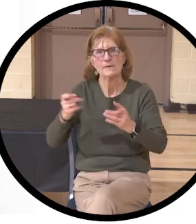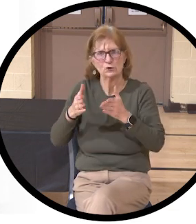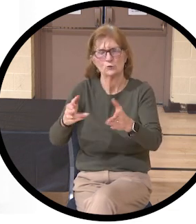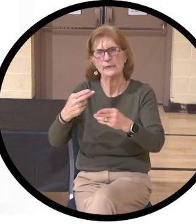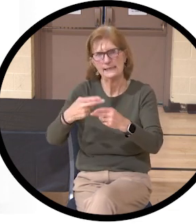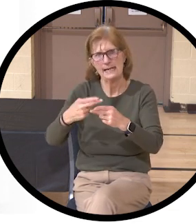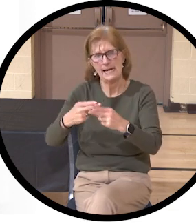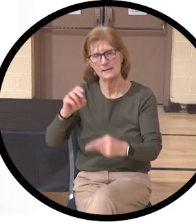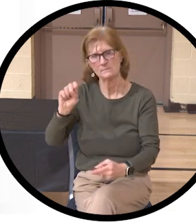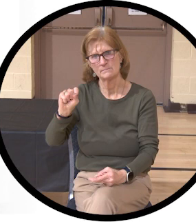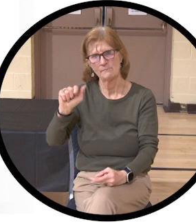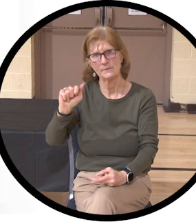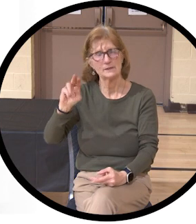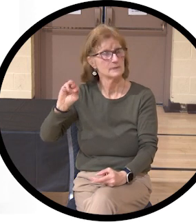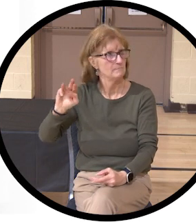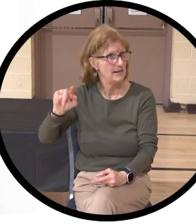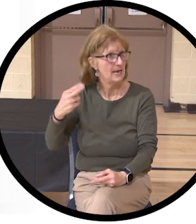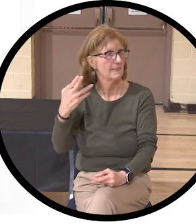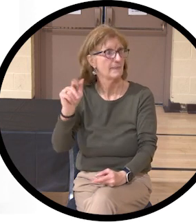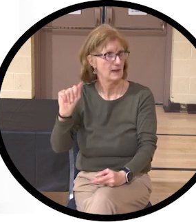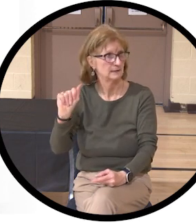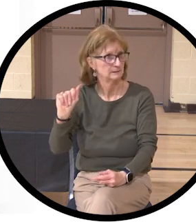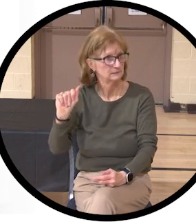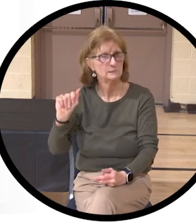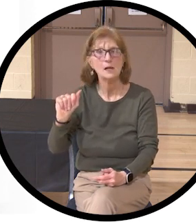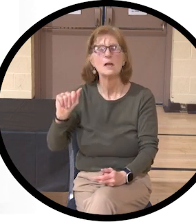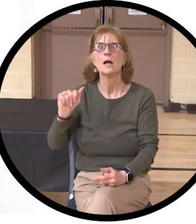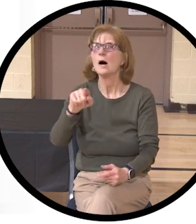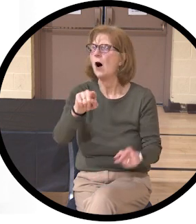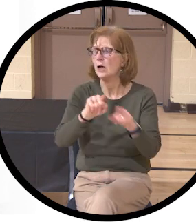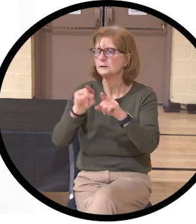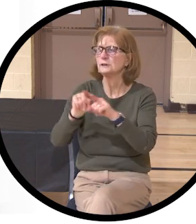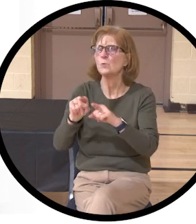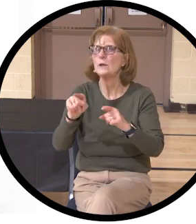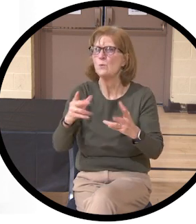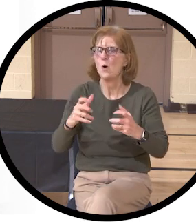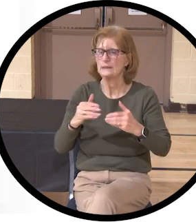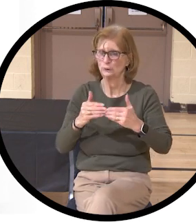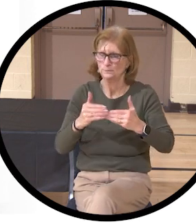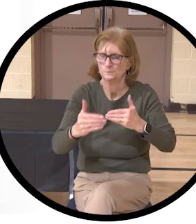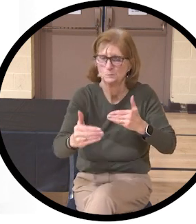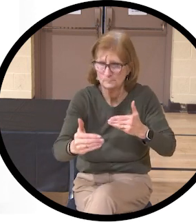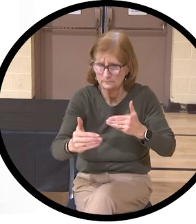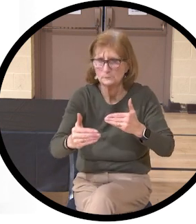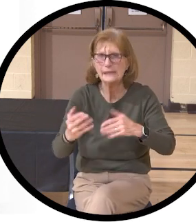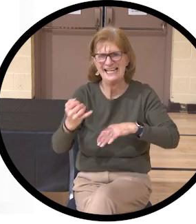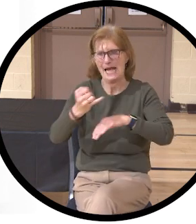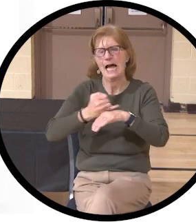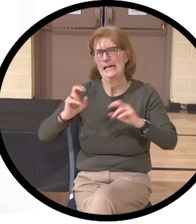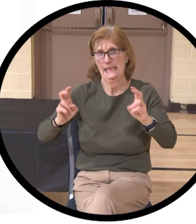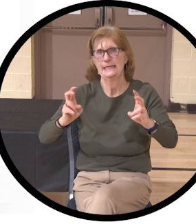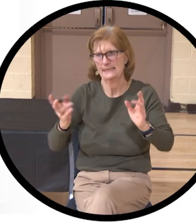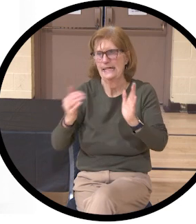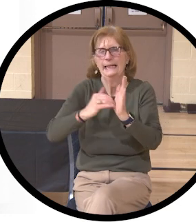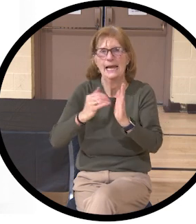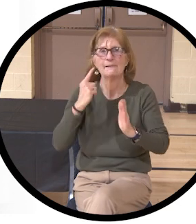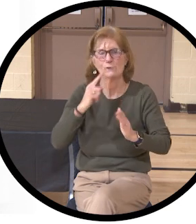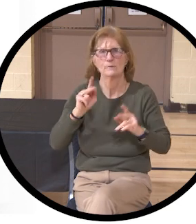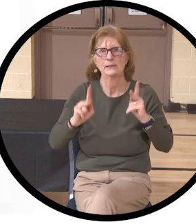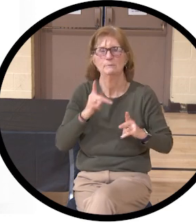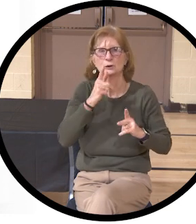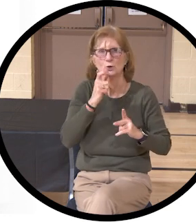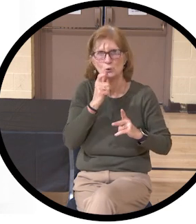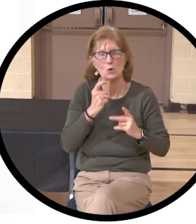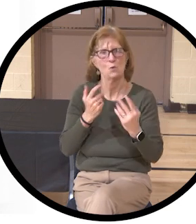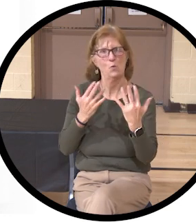We're proposing a bus boarding island at the approach of Negley. which would, unlike the rest of this, be made out of